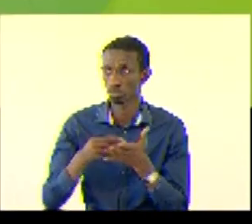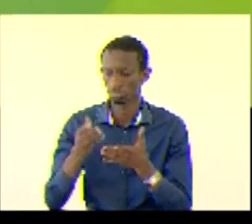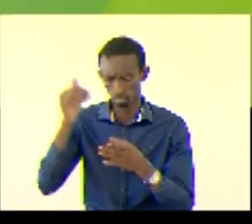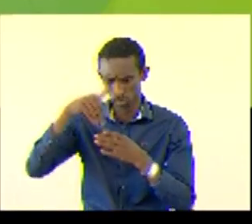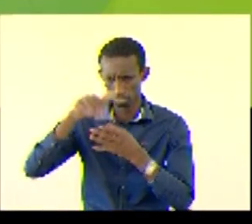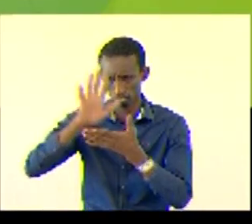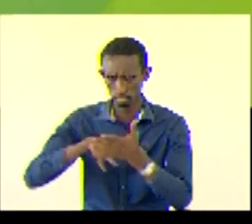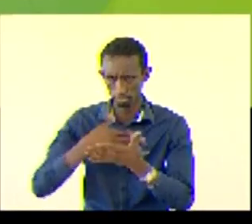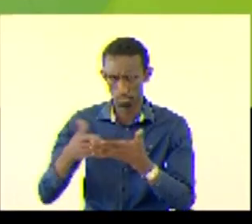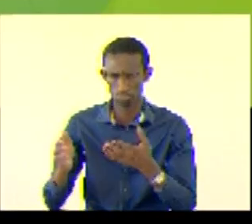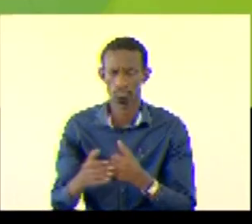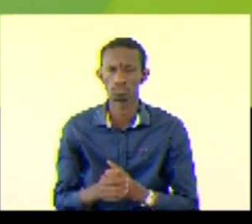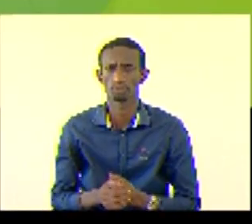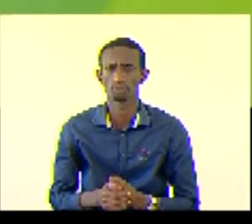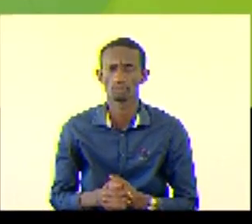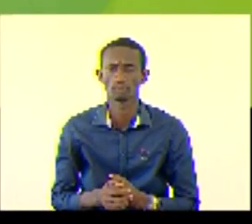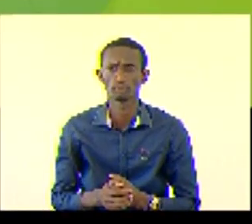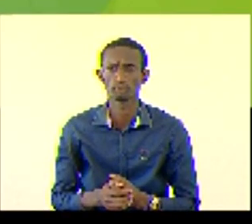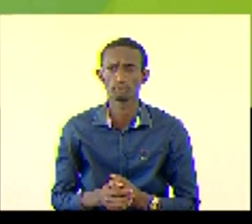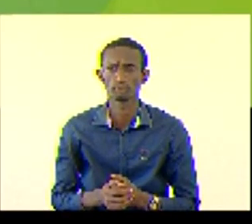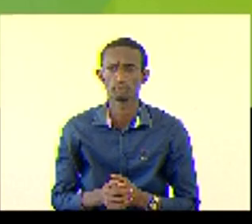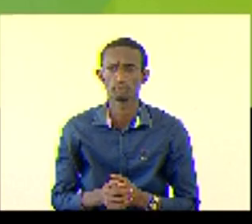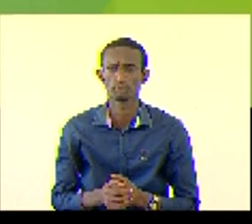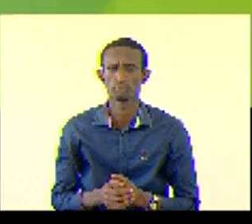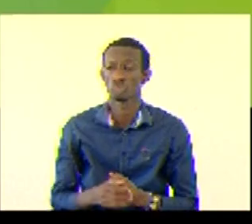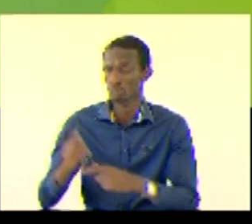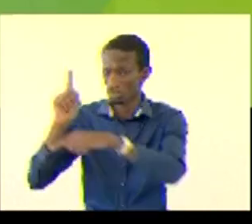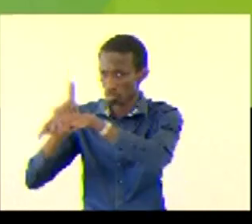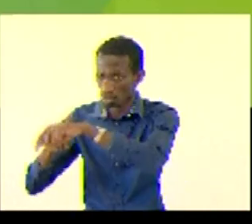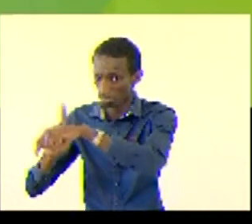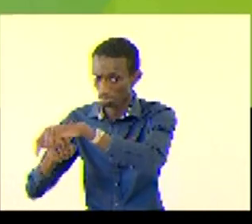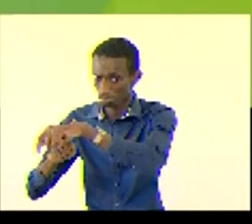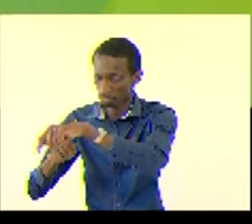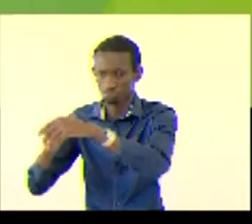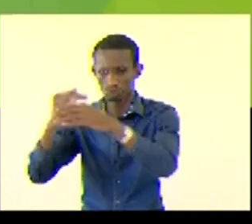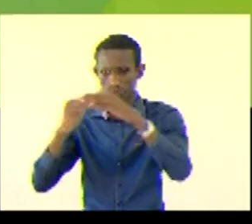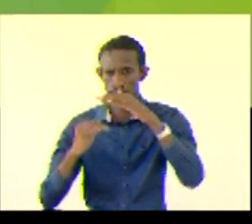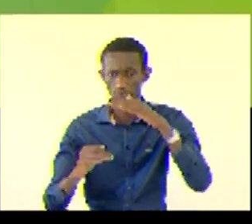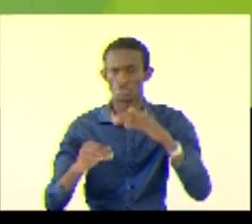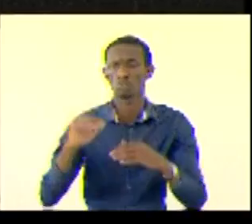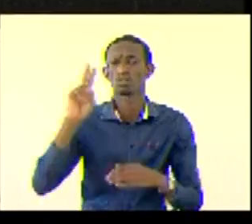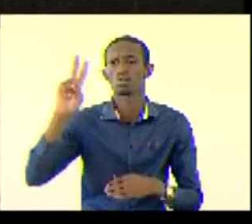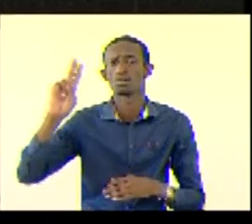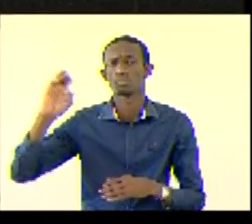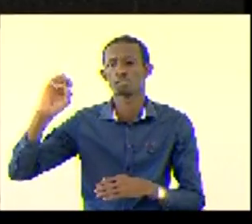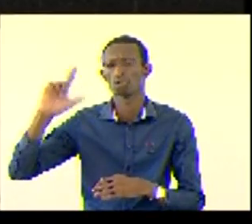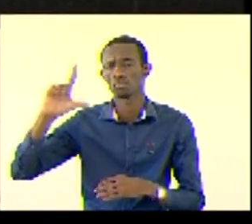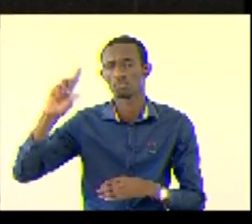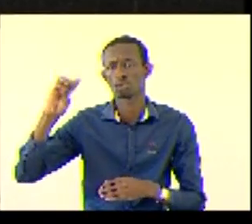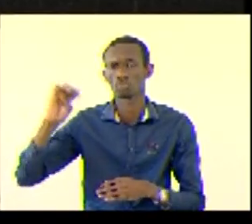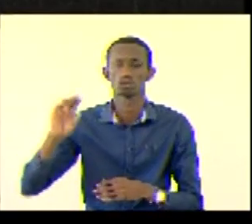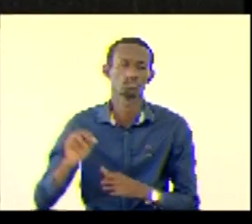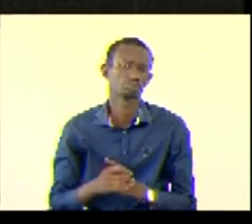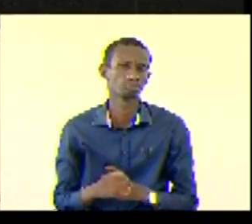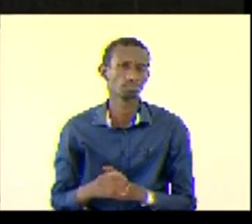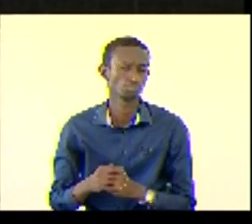The time and the volume of the gas. So it is the volume of the gas, that is the